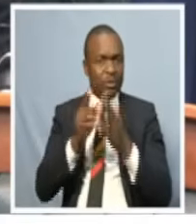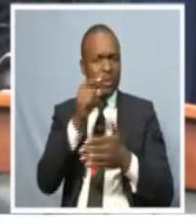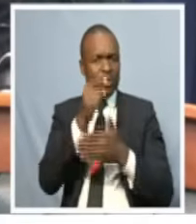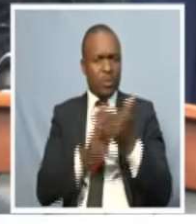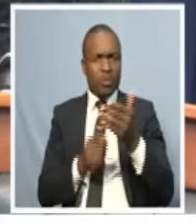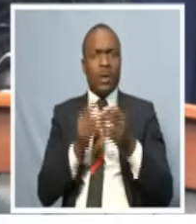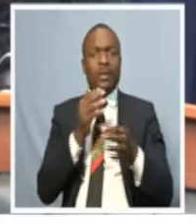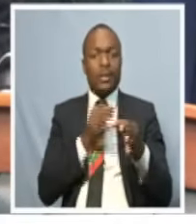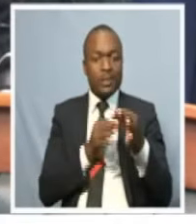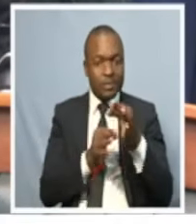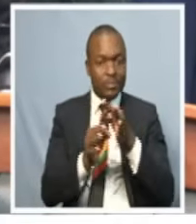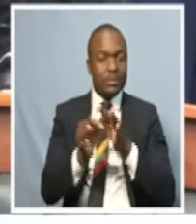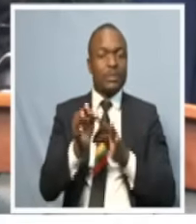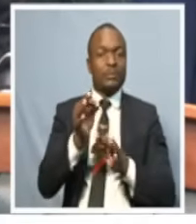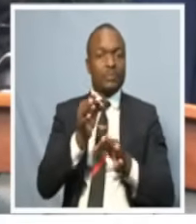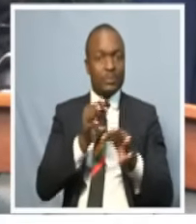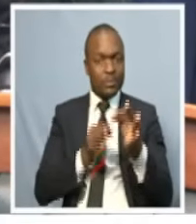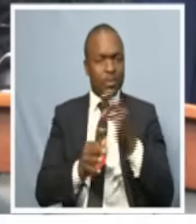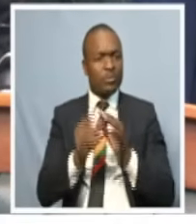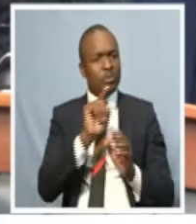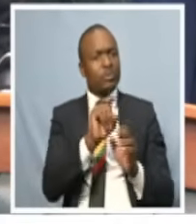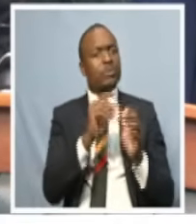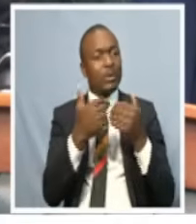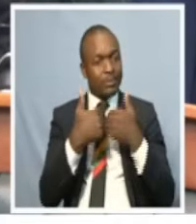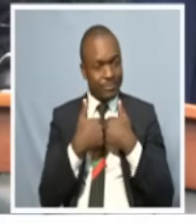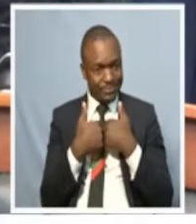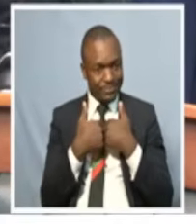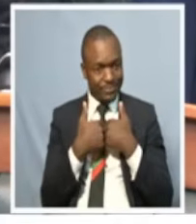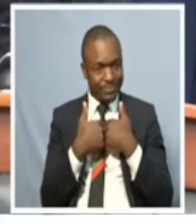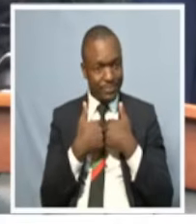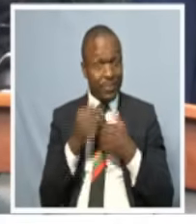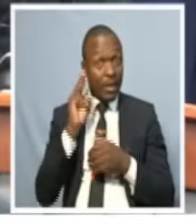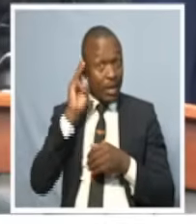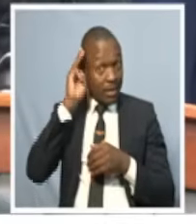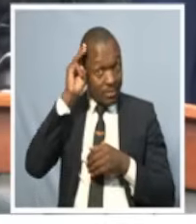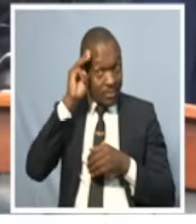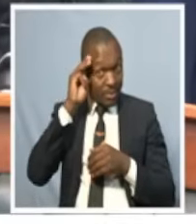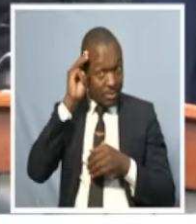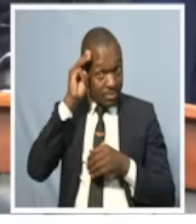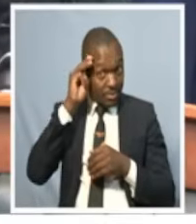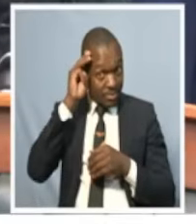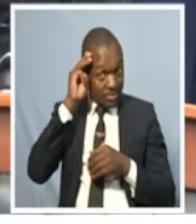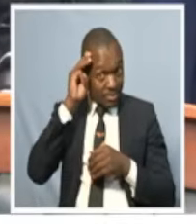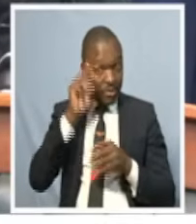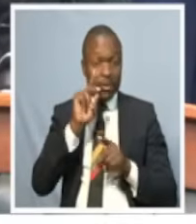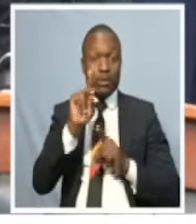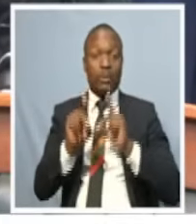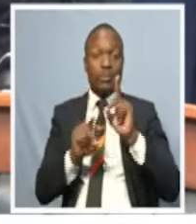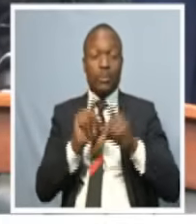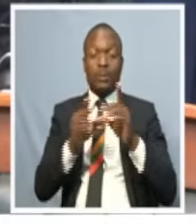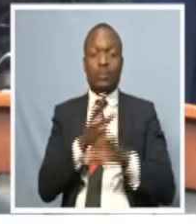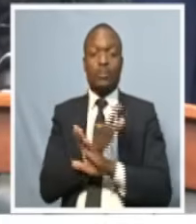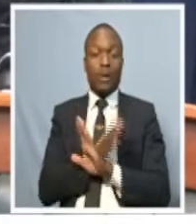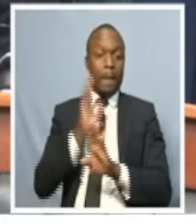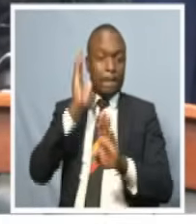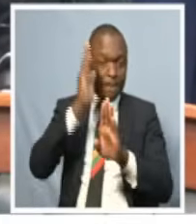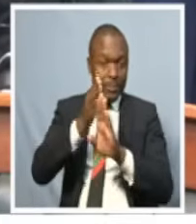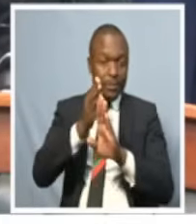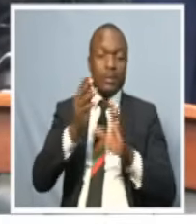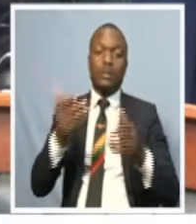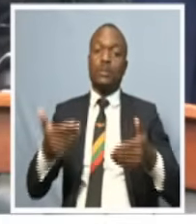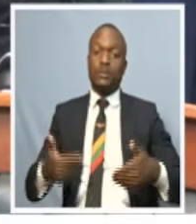what justification do you have as a ministry to the Zambian people, particularly the